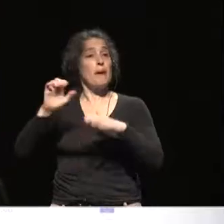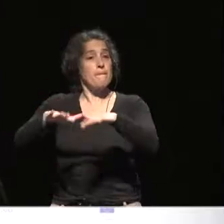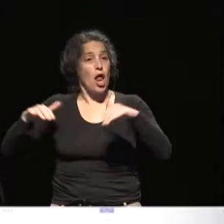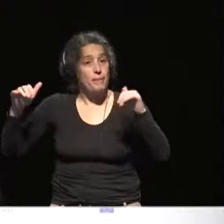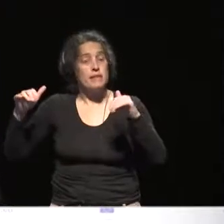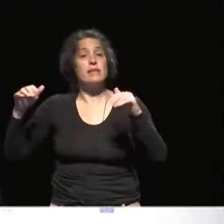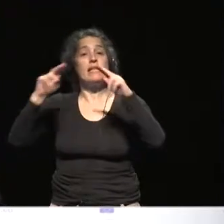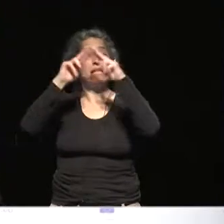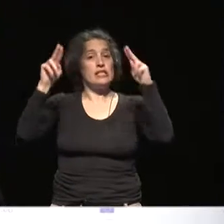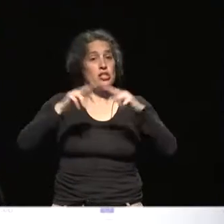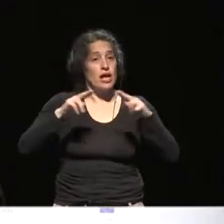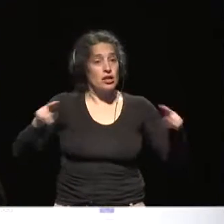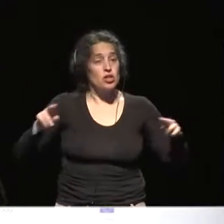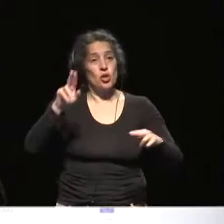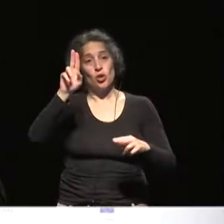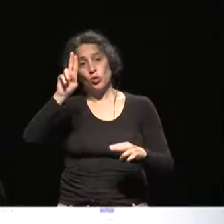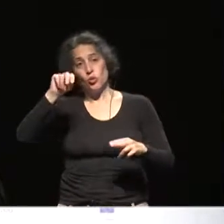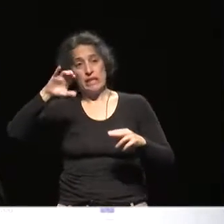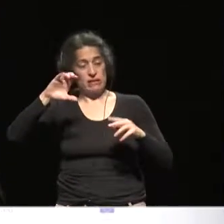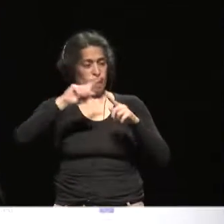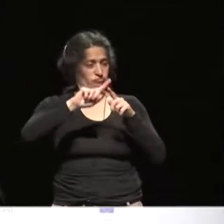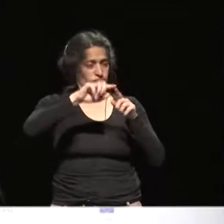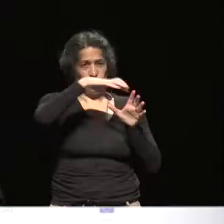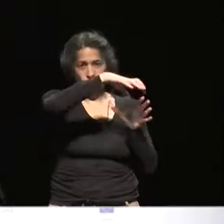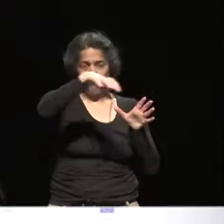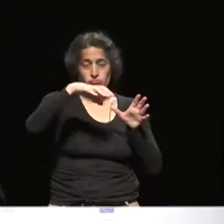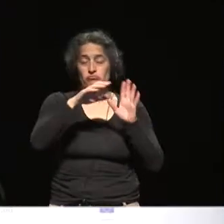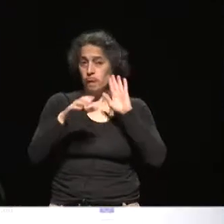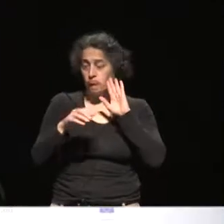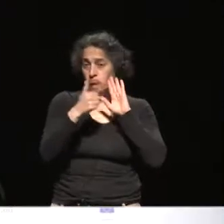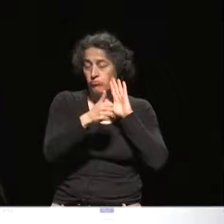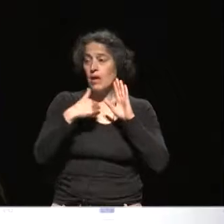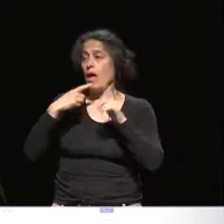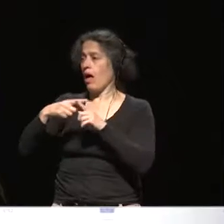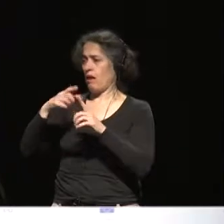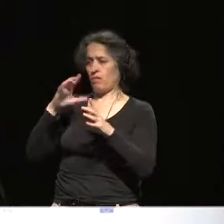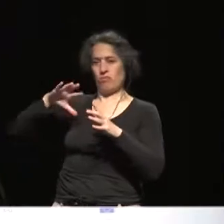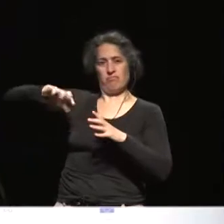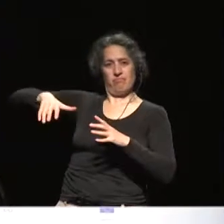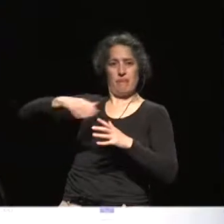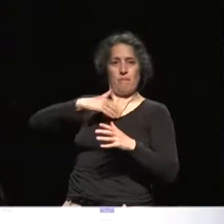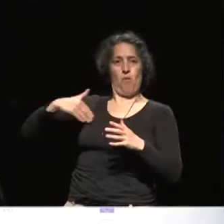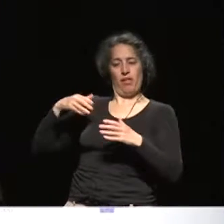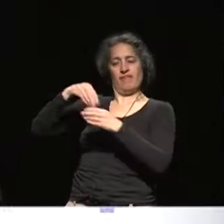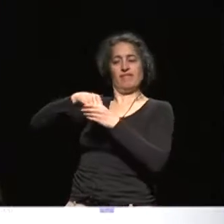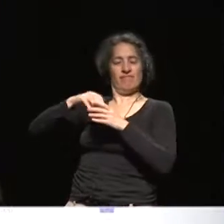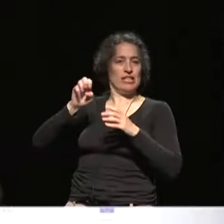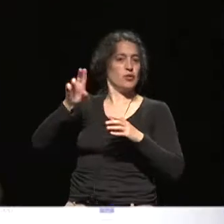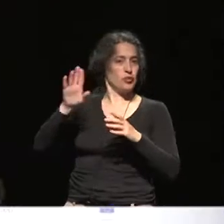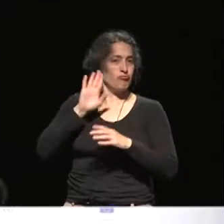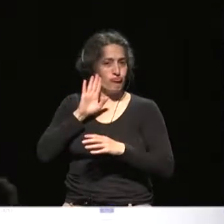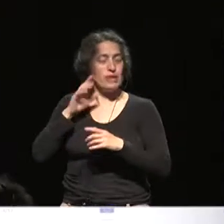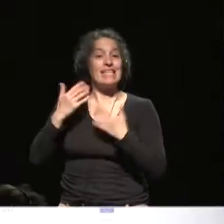international organizations of the UNEP, and, of course, of one of our member states. We will hear, of course, the voice